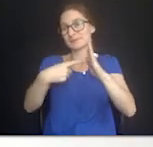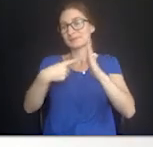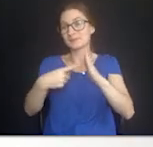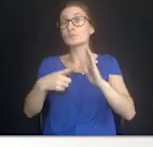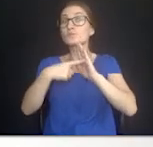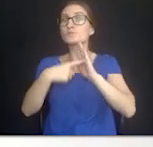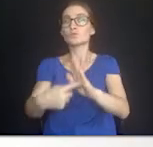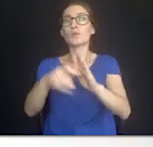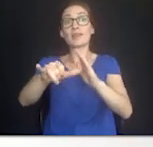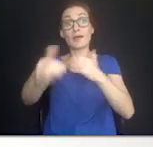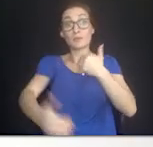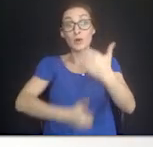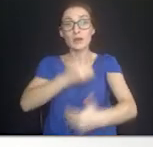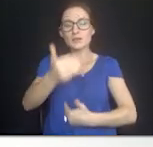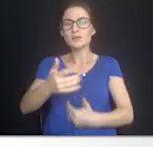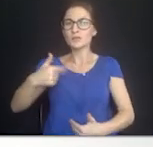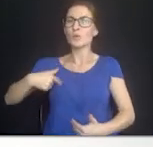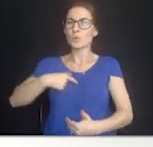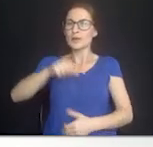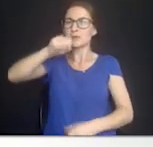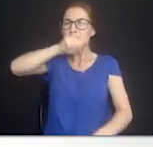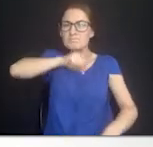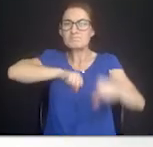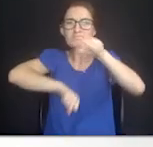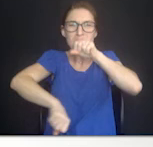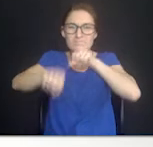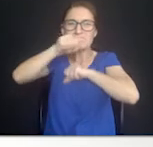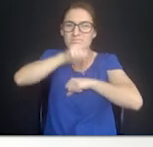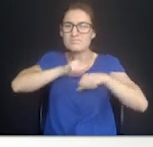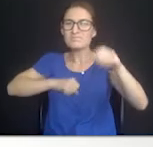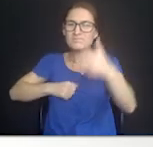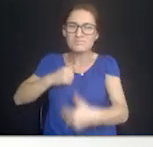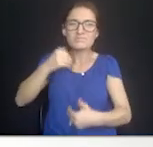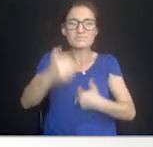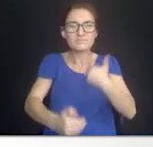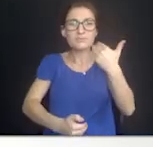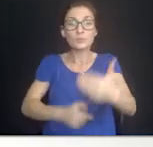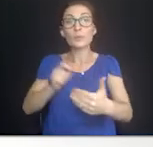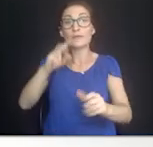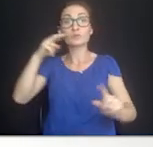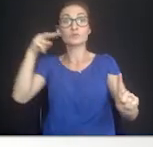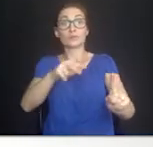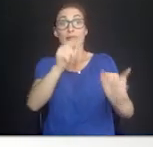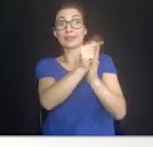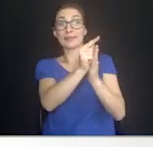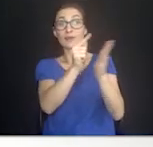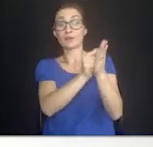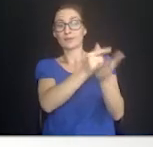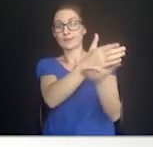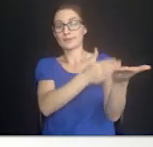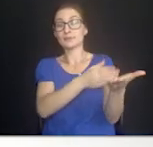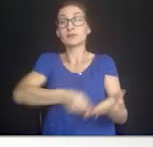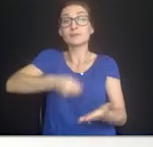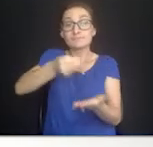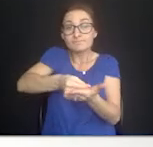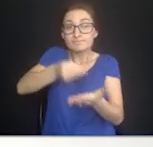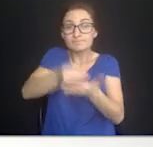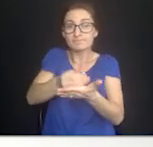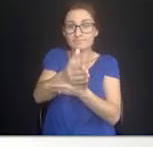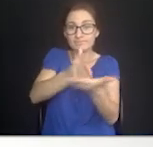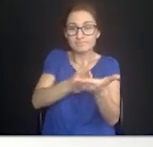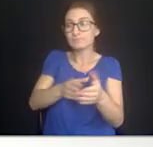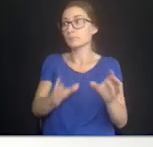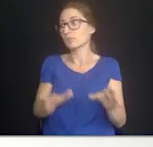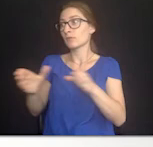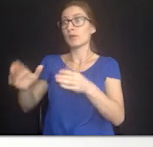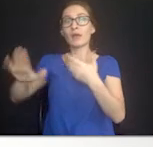a process because we have to look at the legal aspects of things. We have to look at the financial aspects of things. We have to look at how they